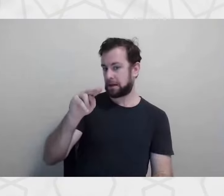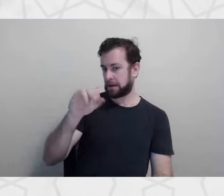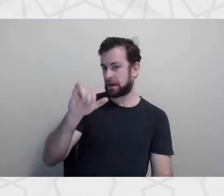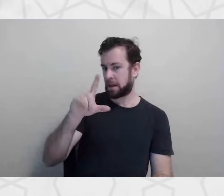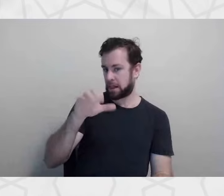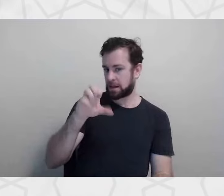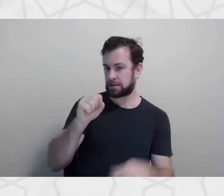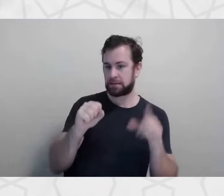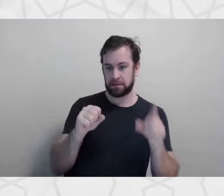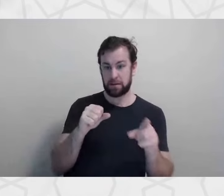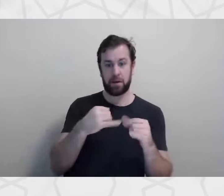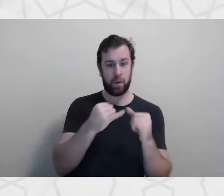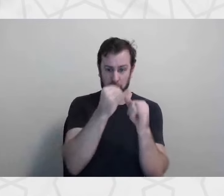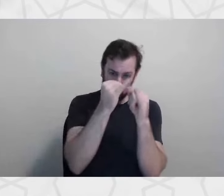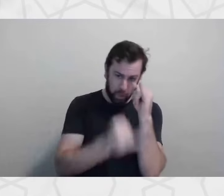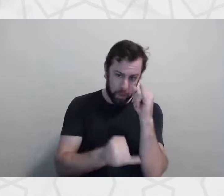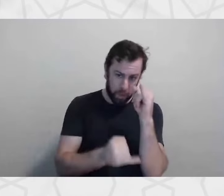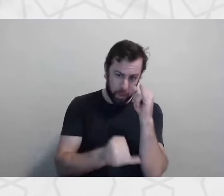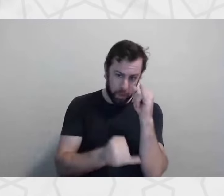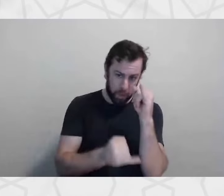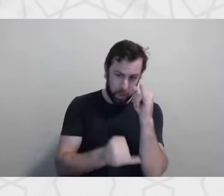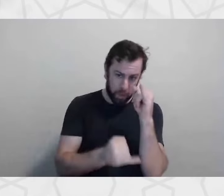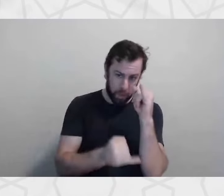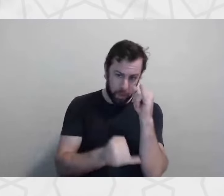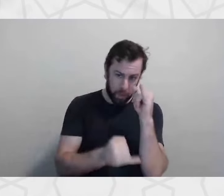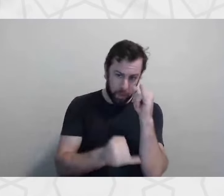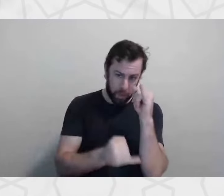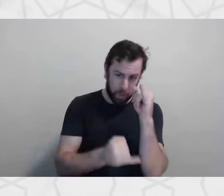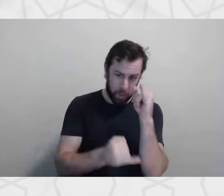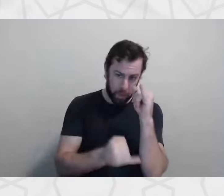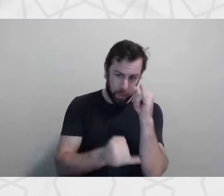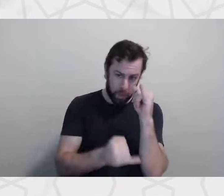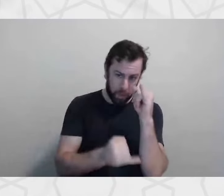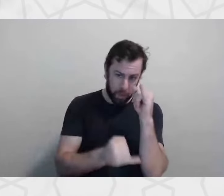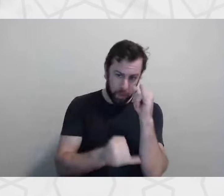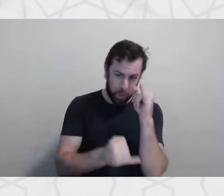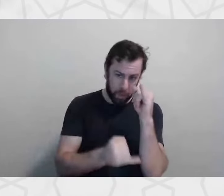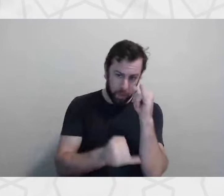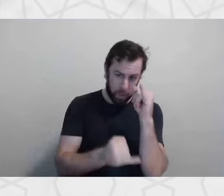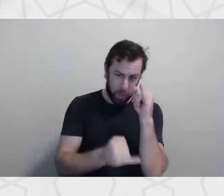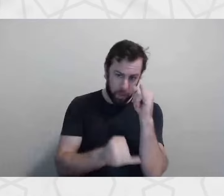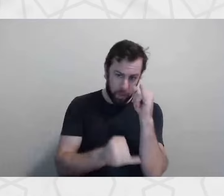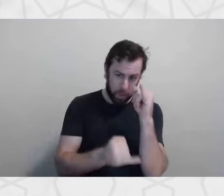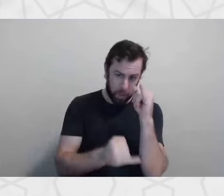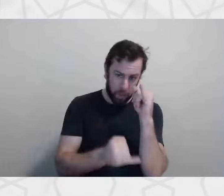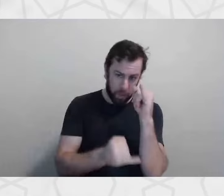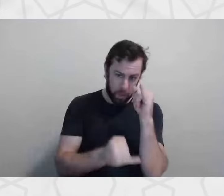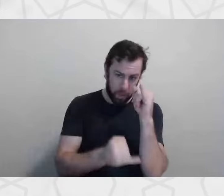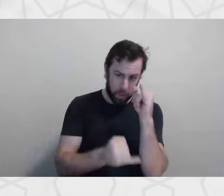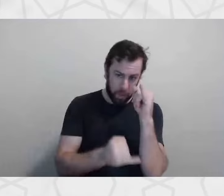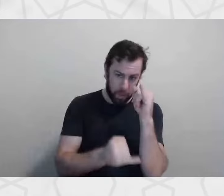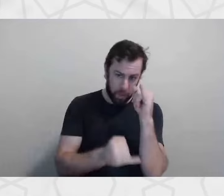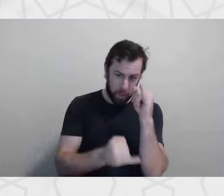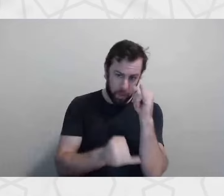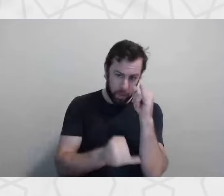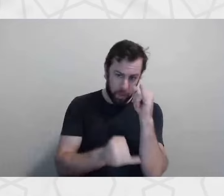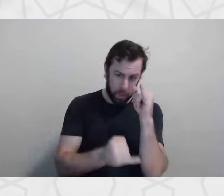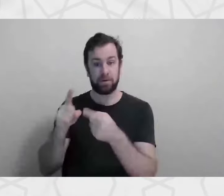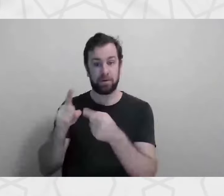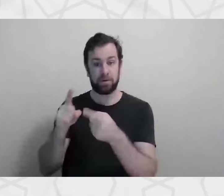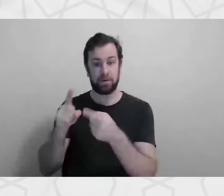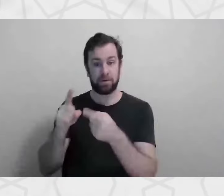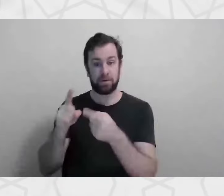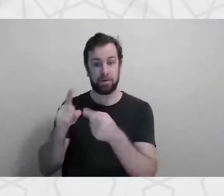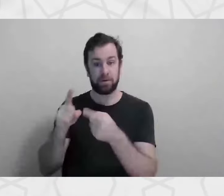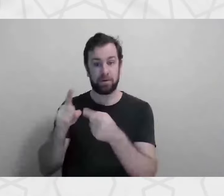was a very thin, austere man who lived in Turkey, in Asia Minor. He used to give to children.